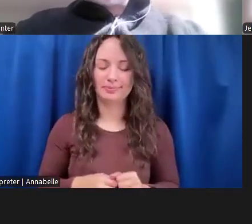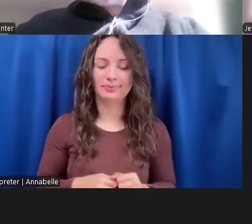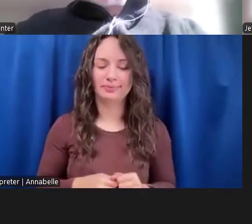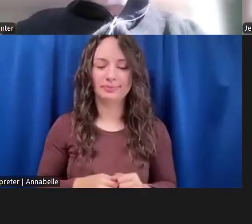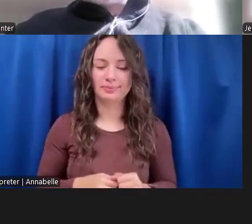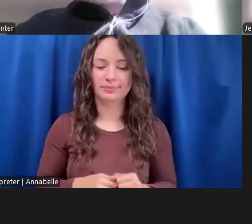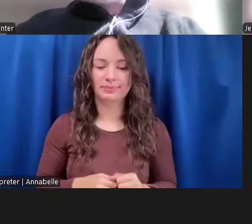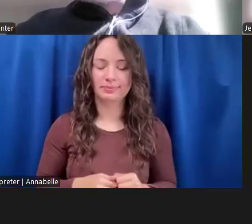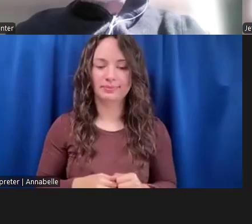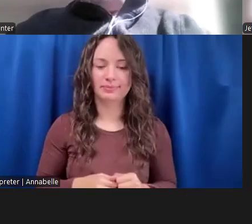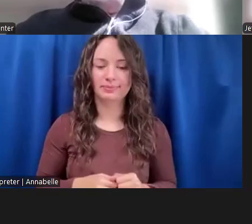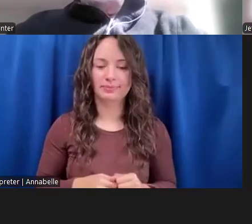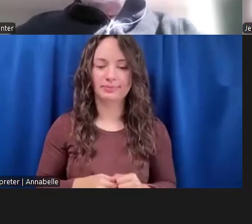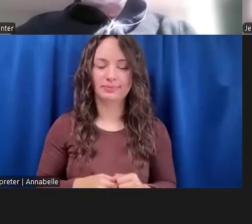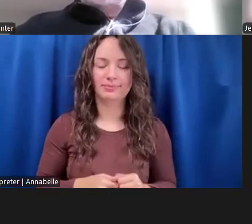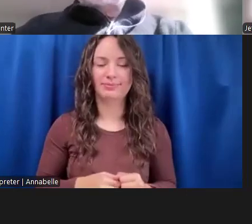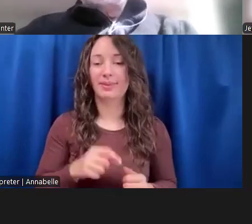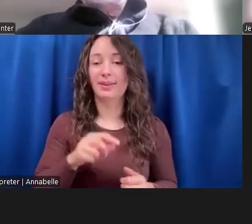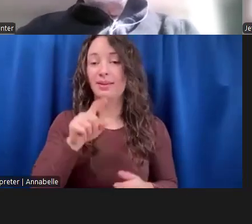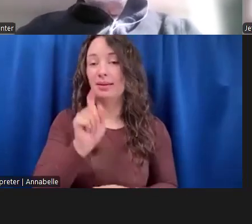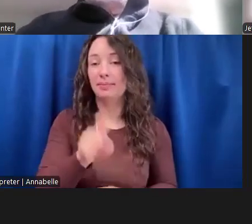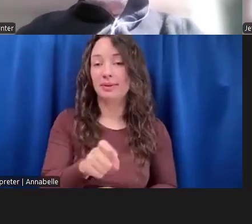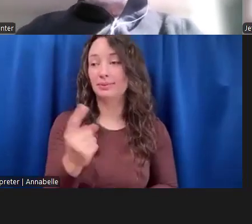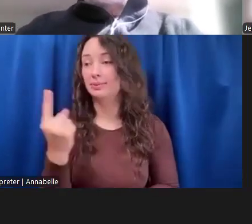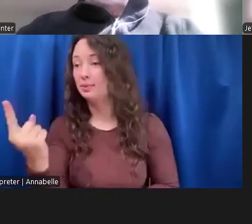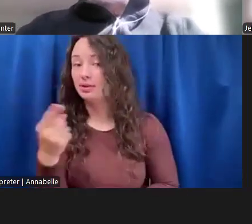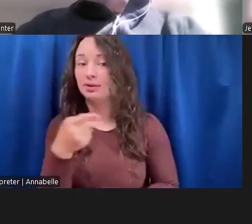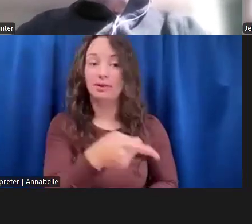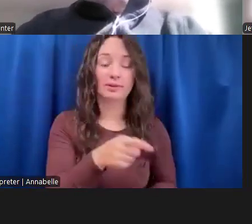it's not one or the other.